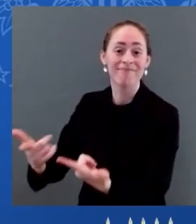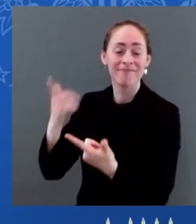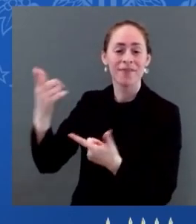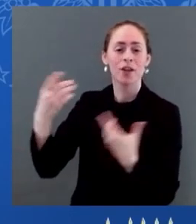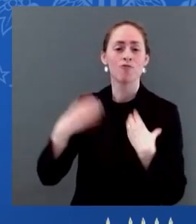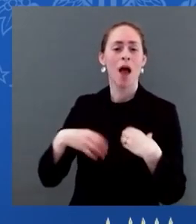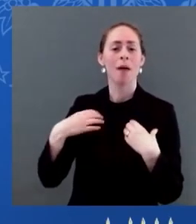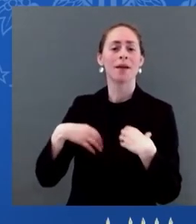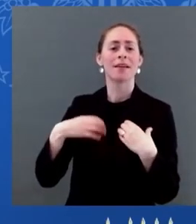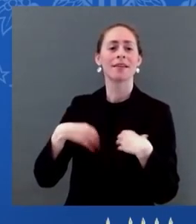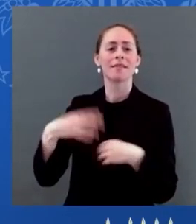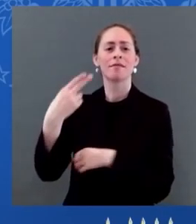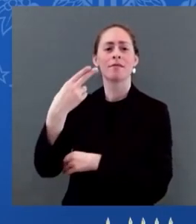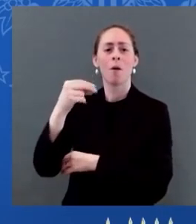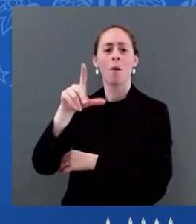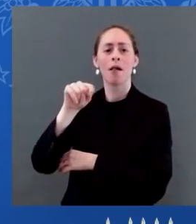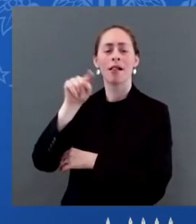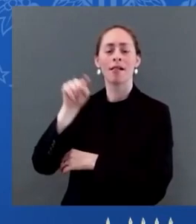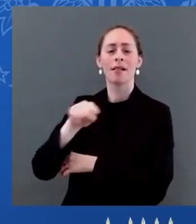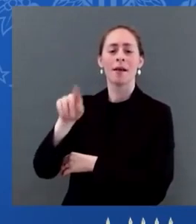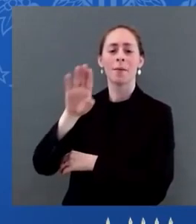I apologize, Lauren,